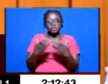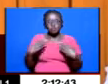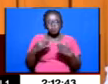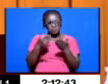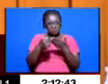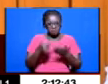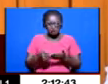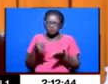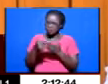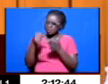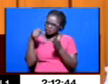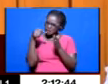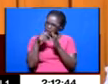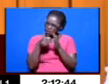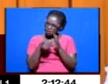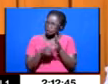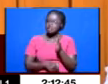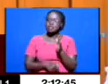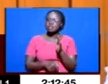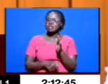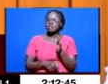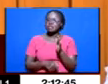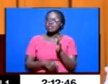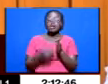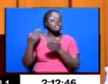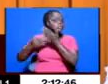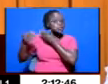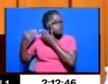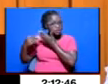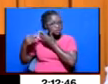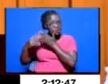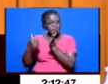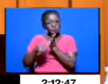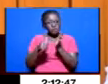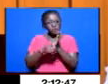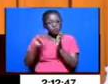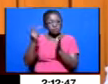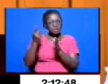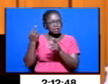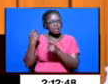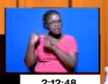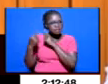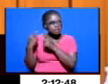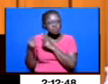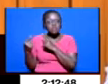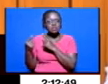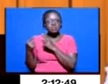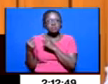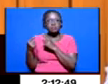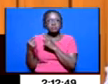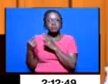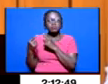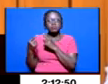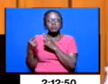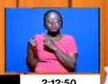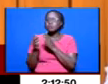depth the history and the problems that Kenya went through, the hyper